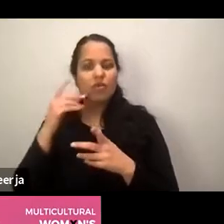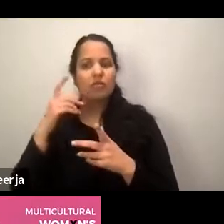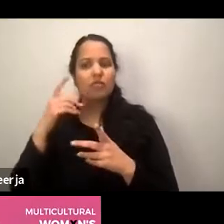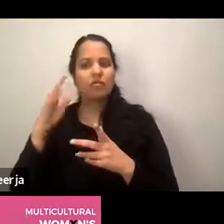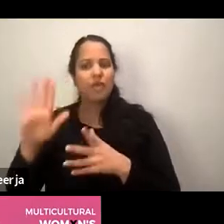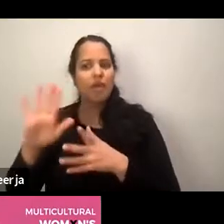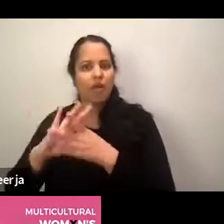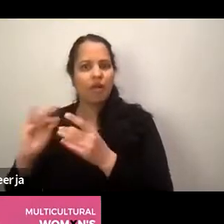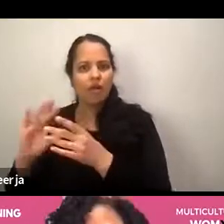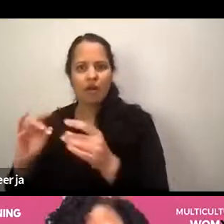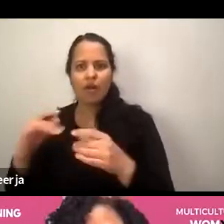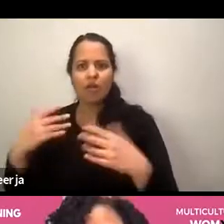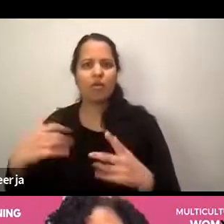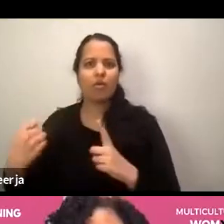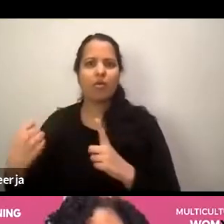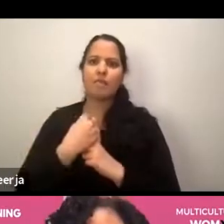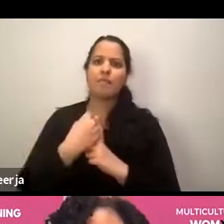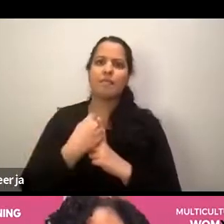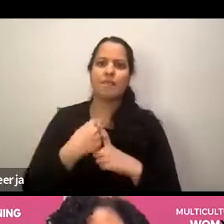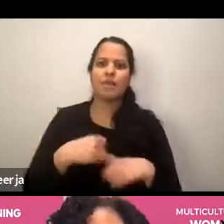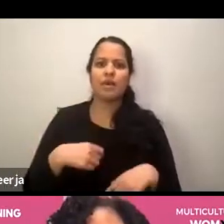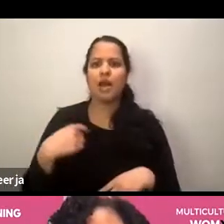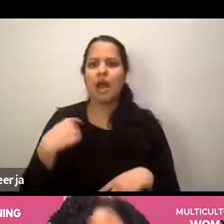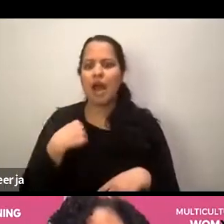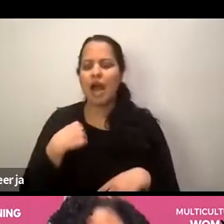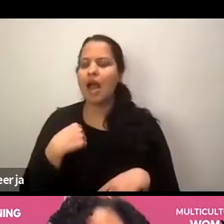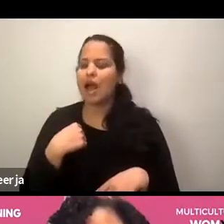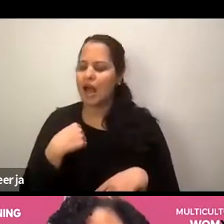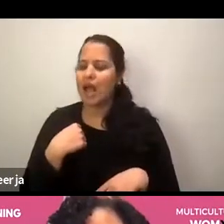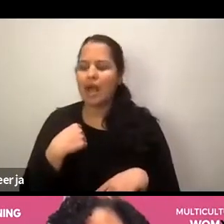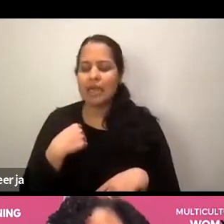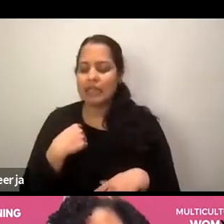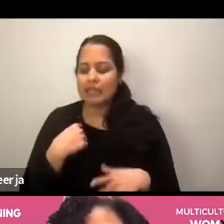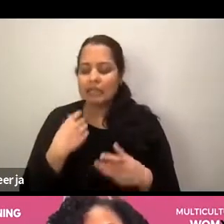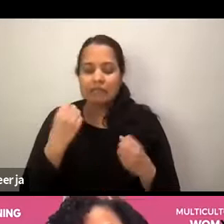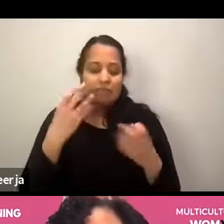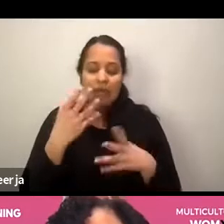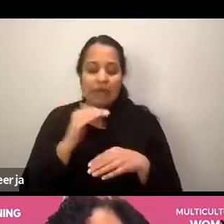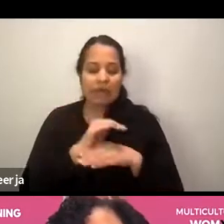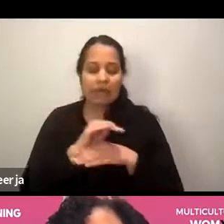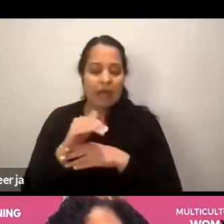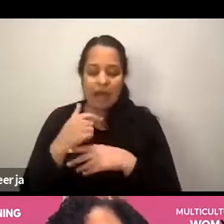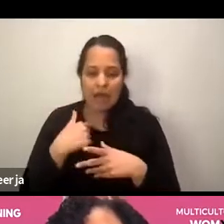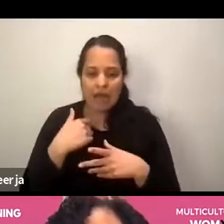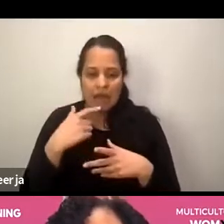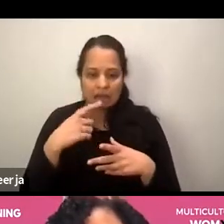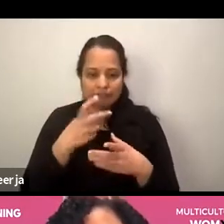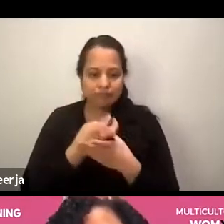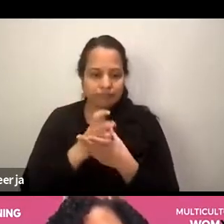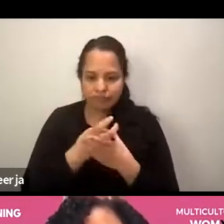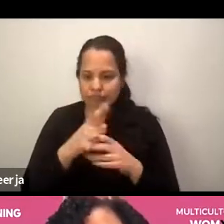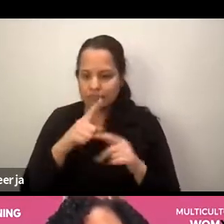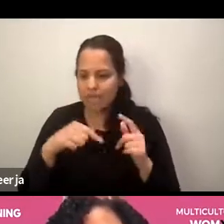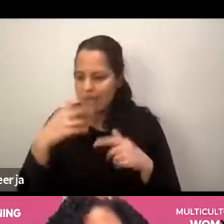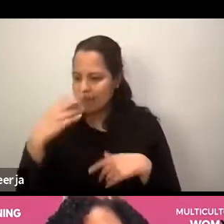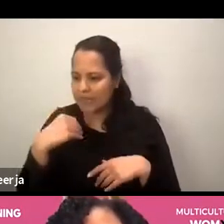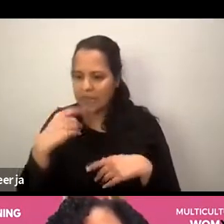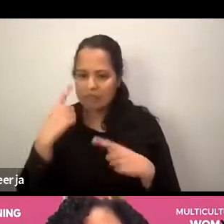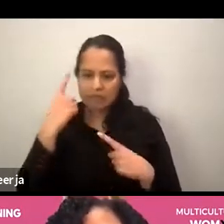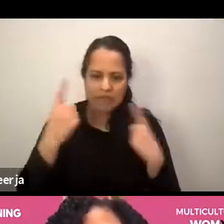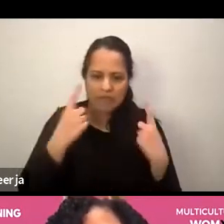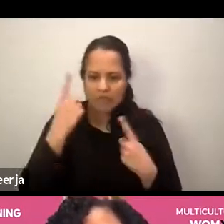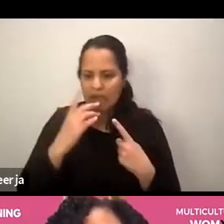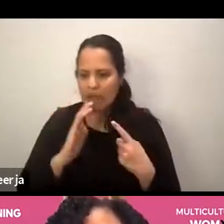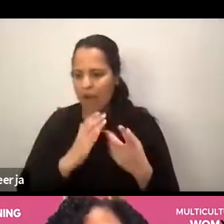tell you that there were many a nights when I could not sleep, thinking about the realities that our communities were facing.